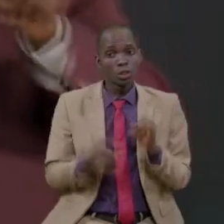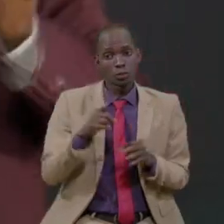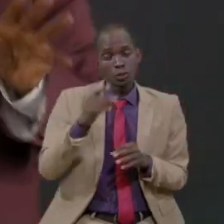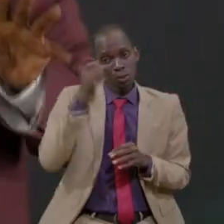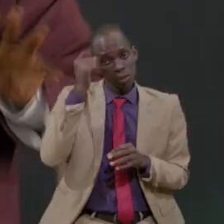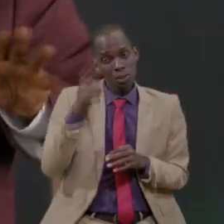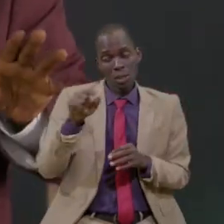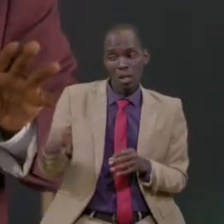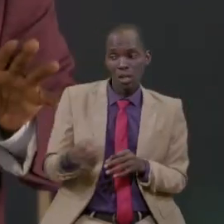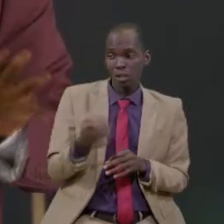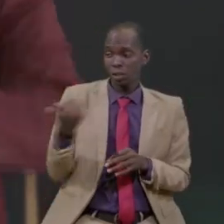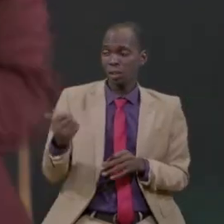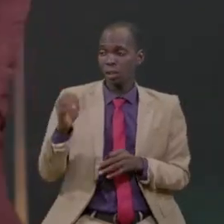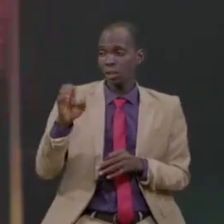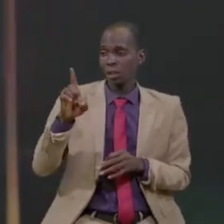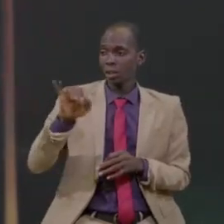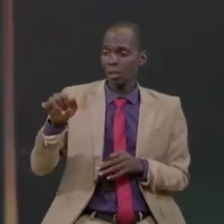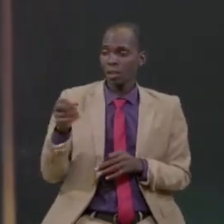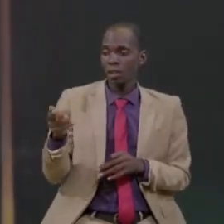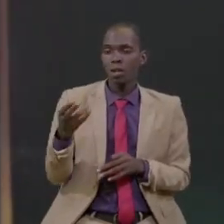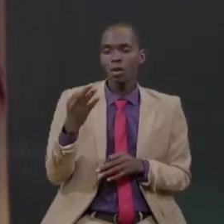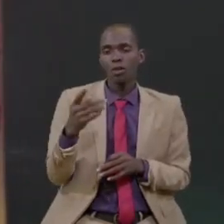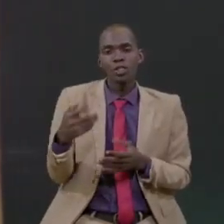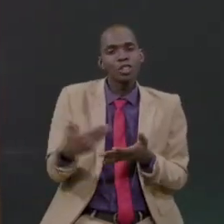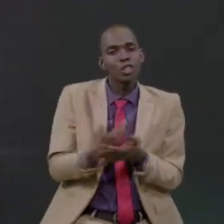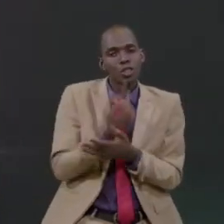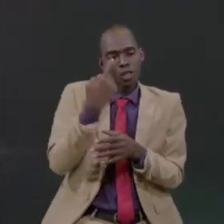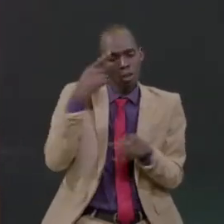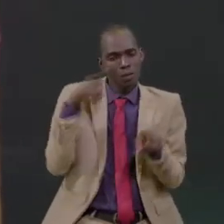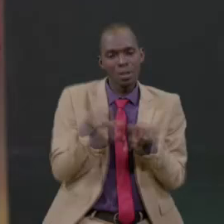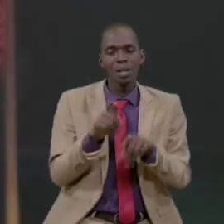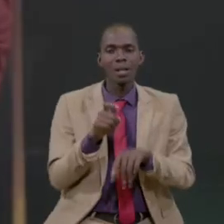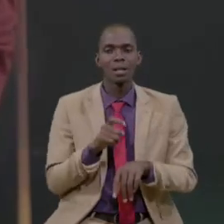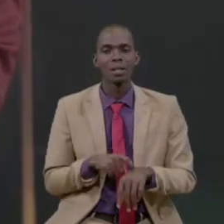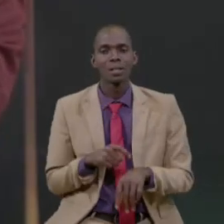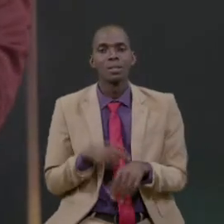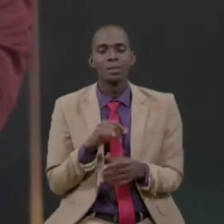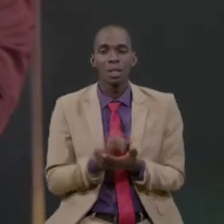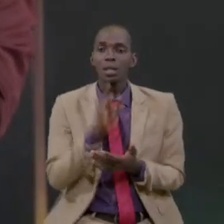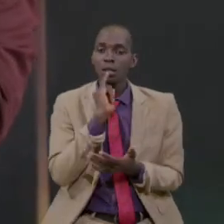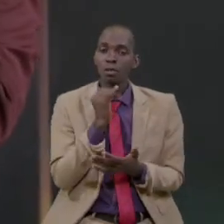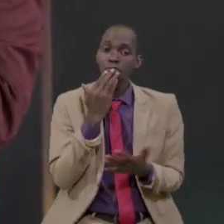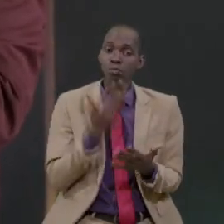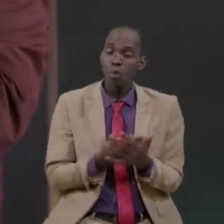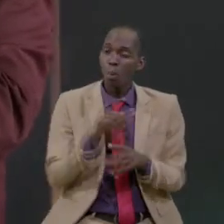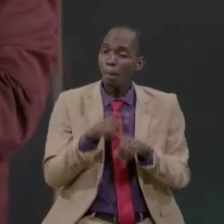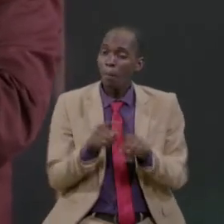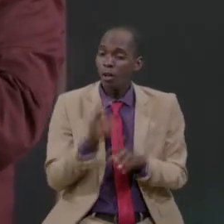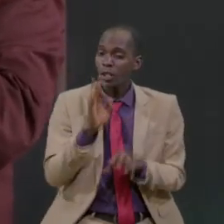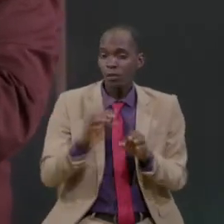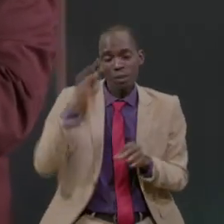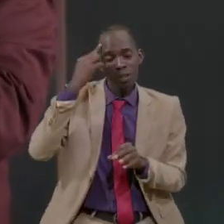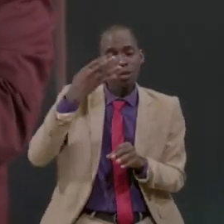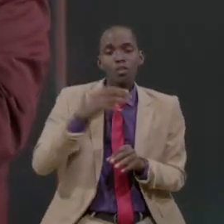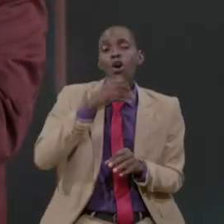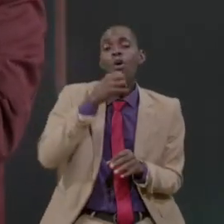new covenant time, of the New Testament time. That's good. But you are thinking of Elijah of that time,